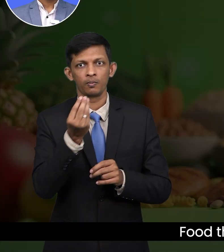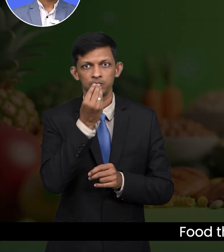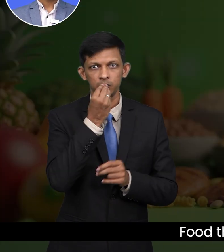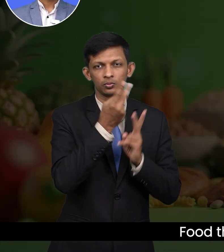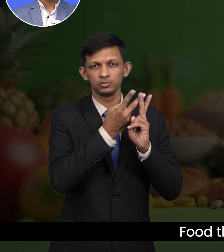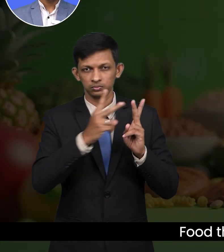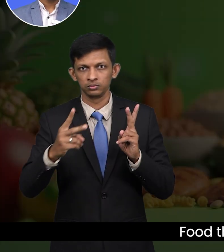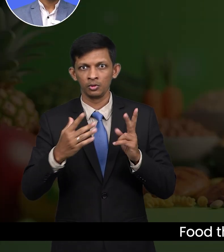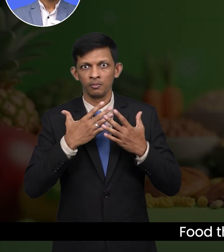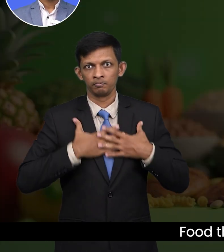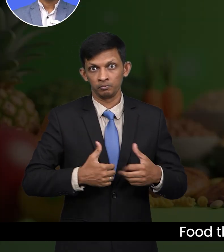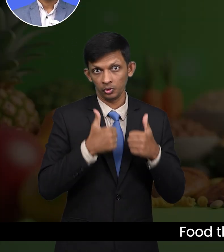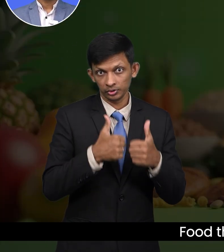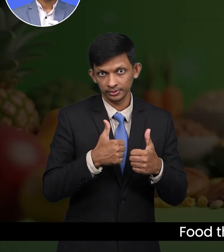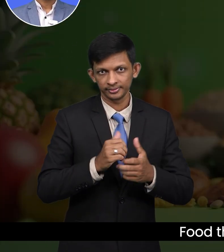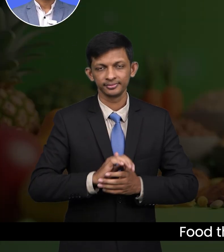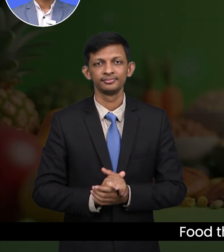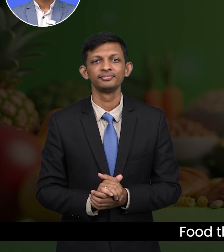Food that keeps us healthy.